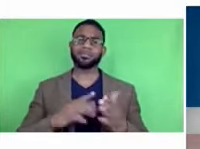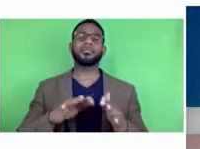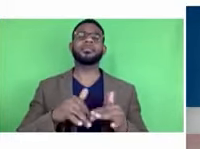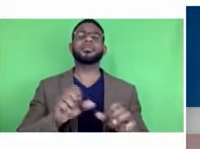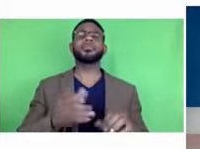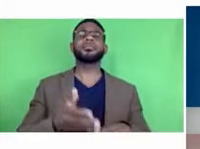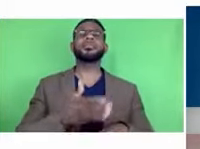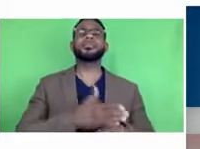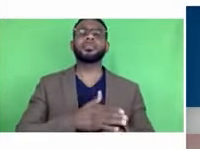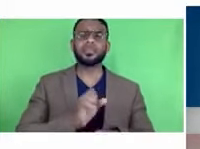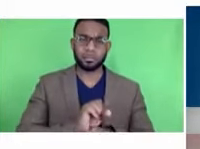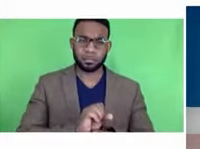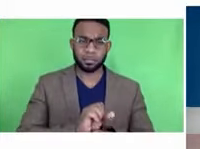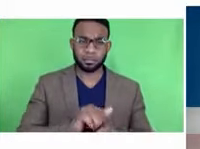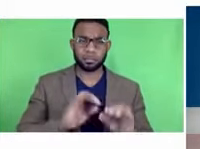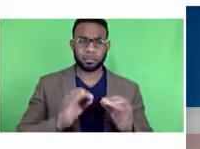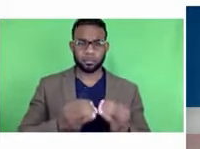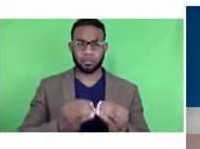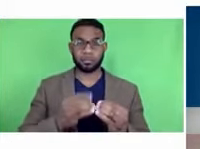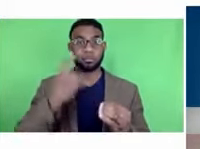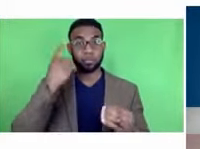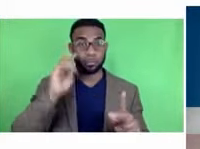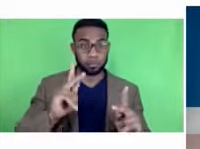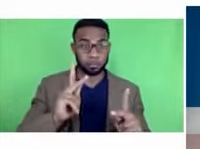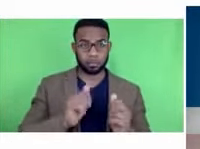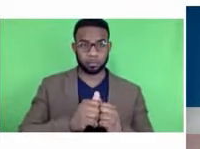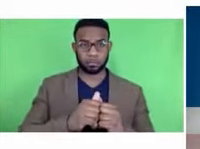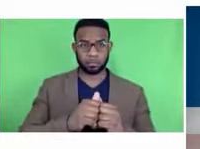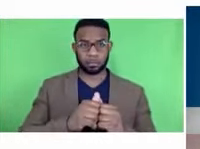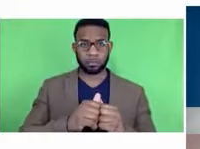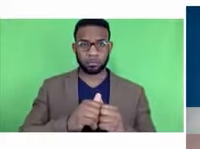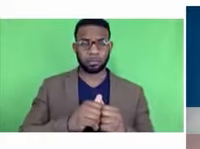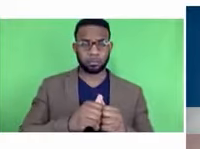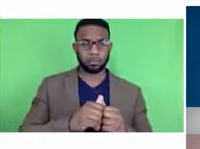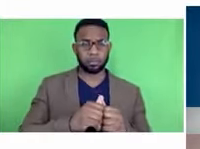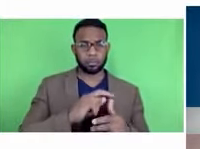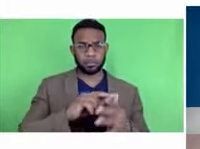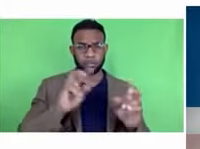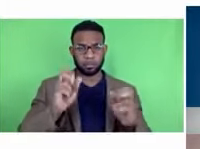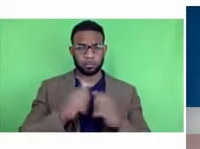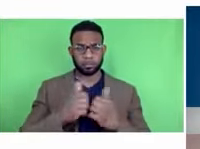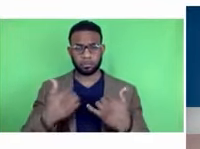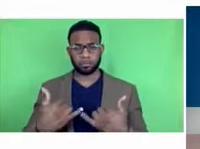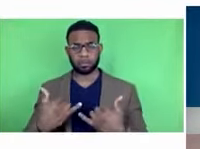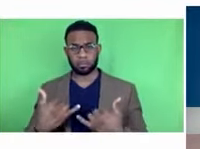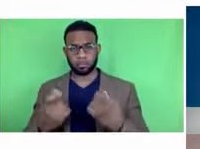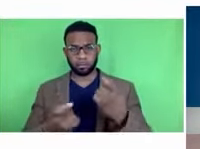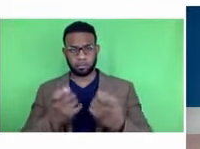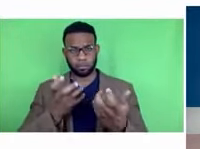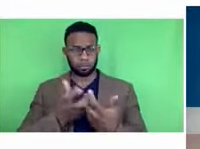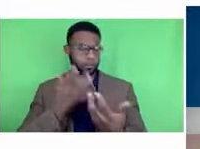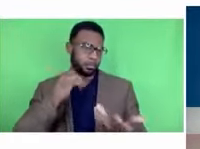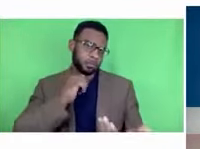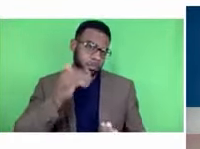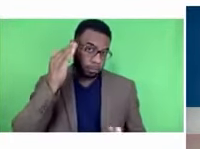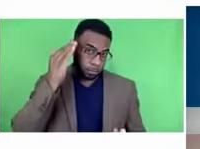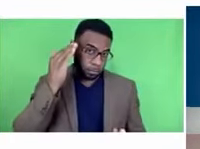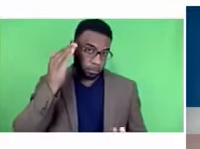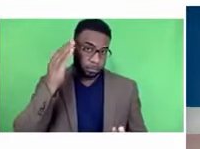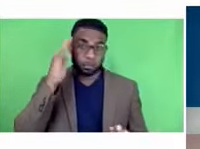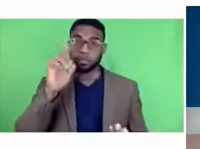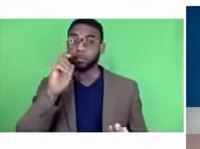improve that job as an organization for people who face issues with its current configuration. If it's not known, no one's